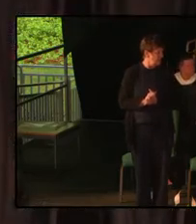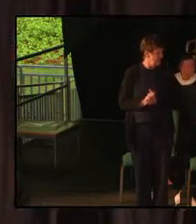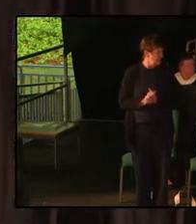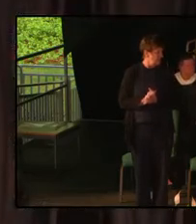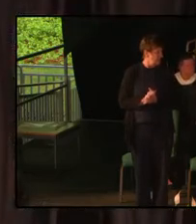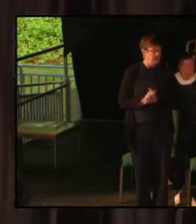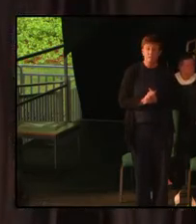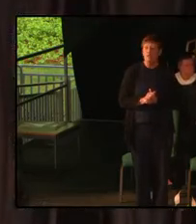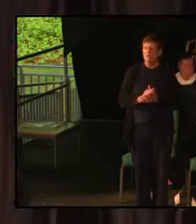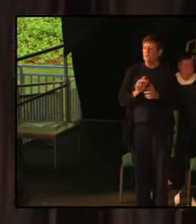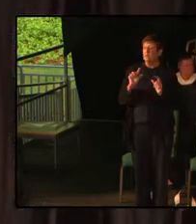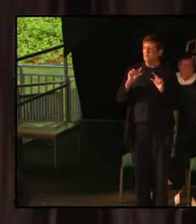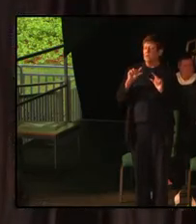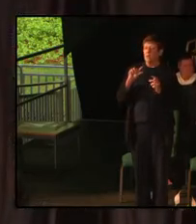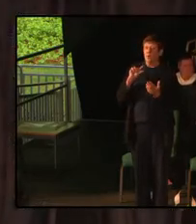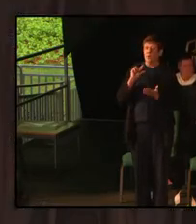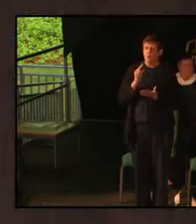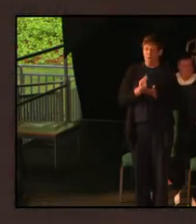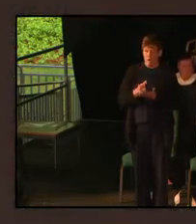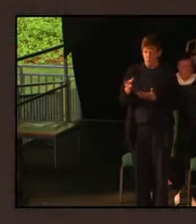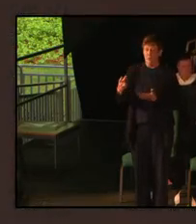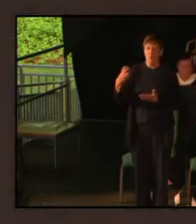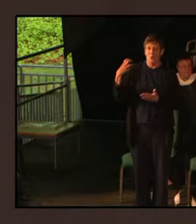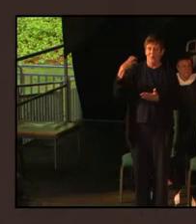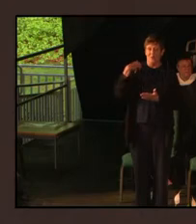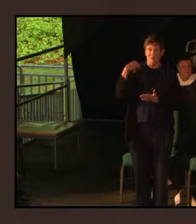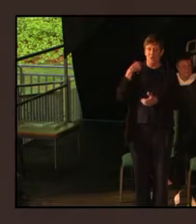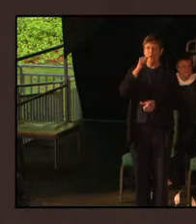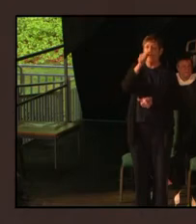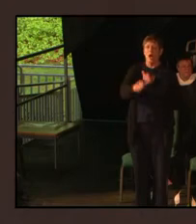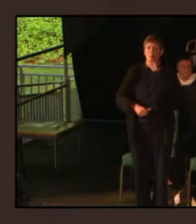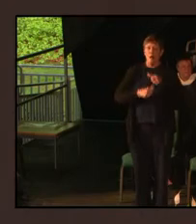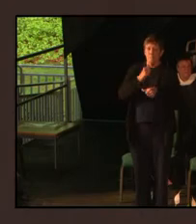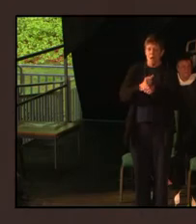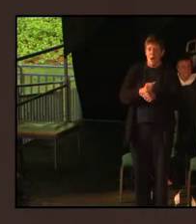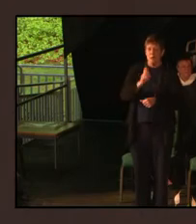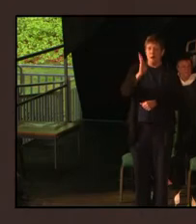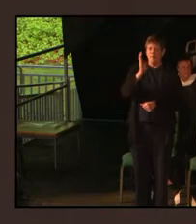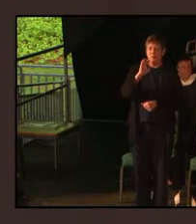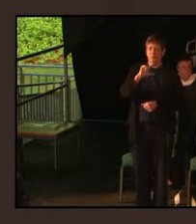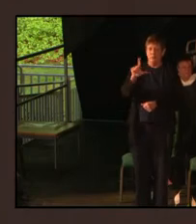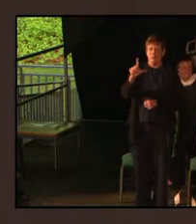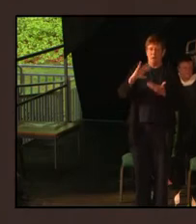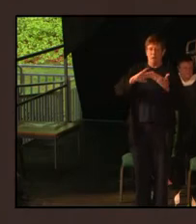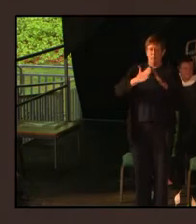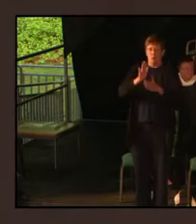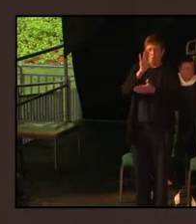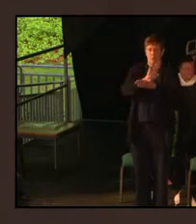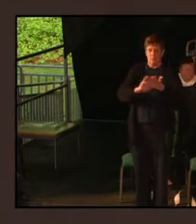graduates, you are officially alumni of Bristol Community College.